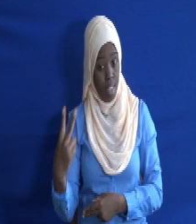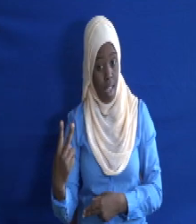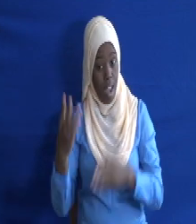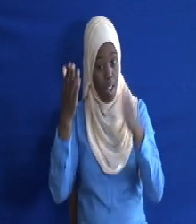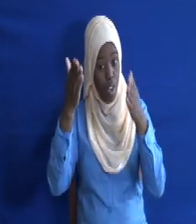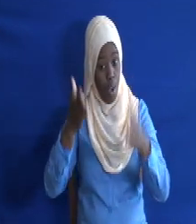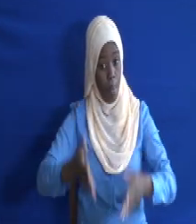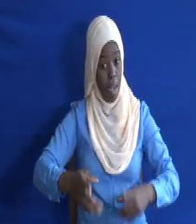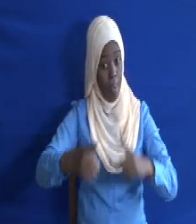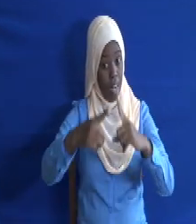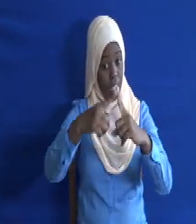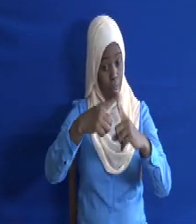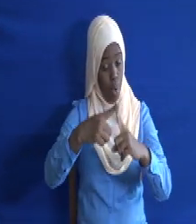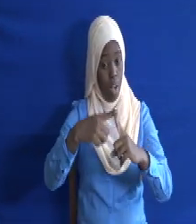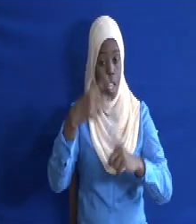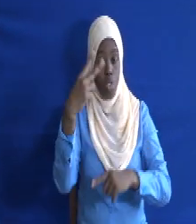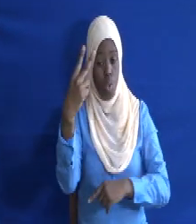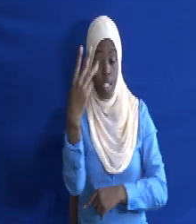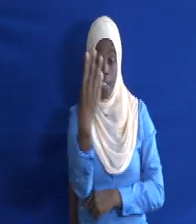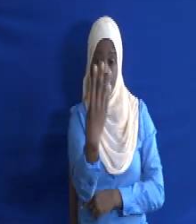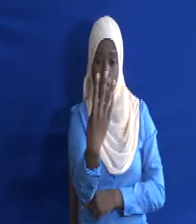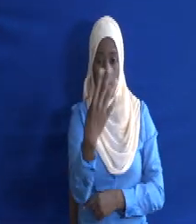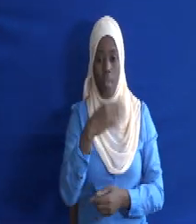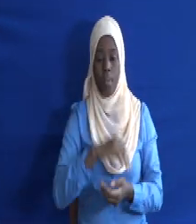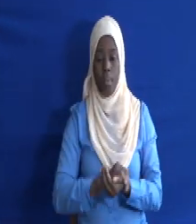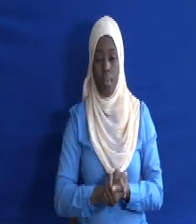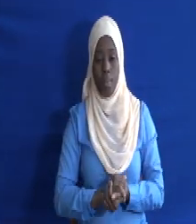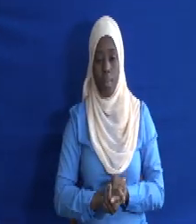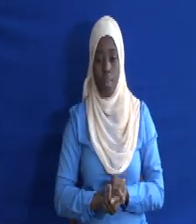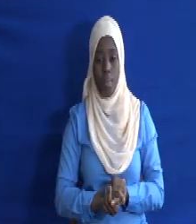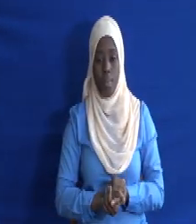common. So the common multiples of